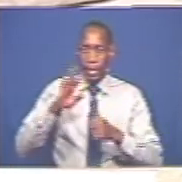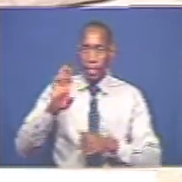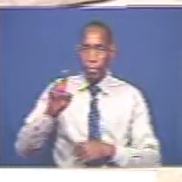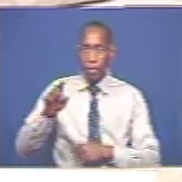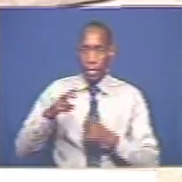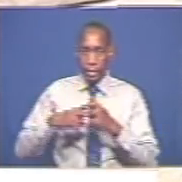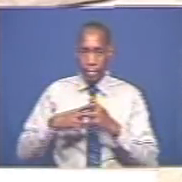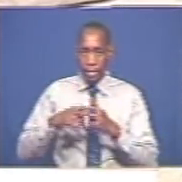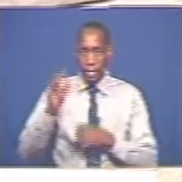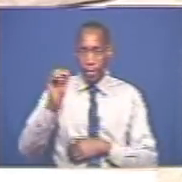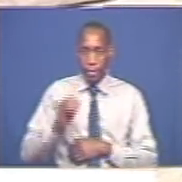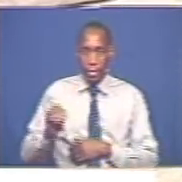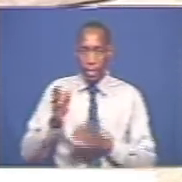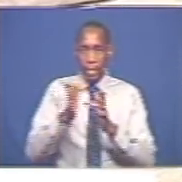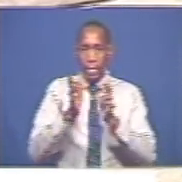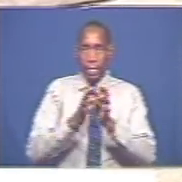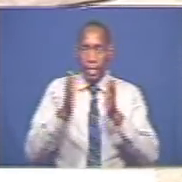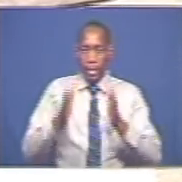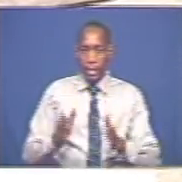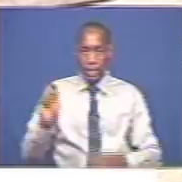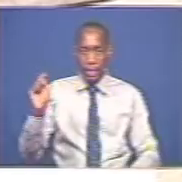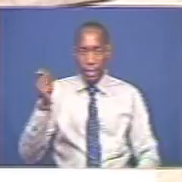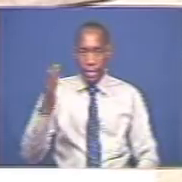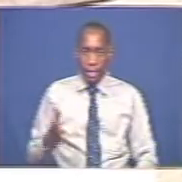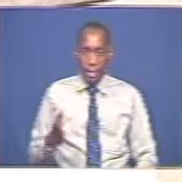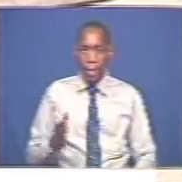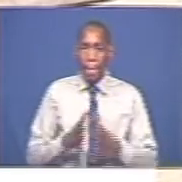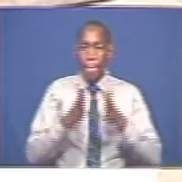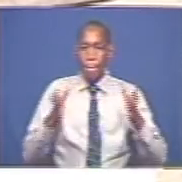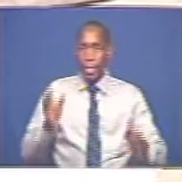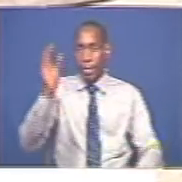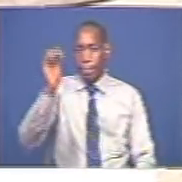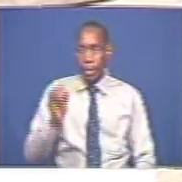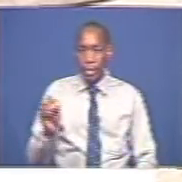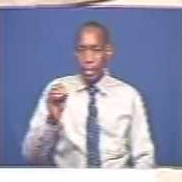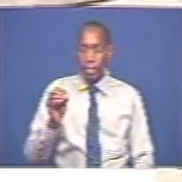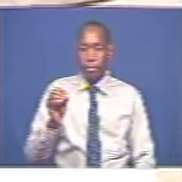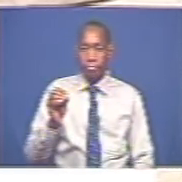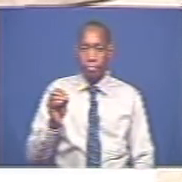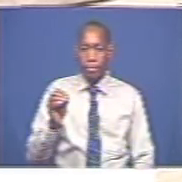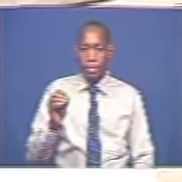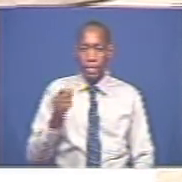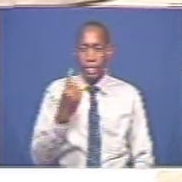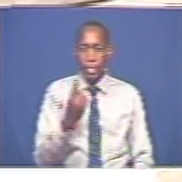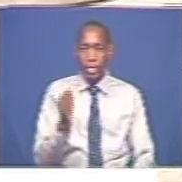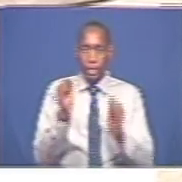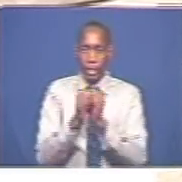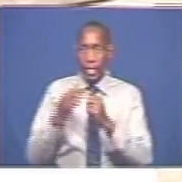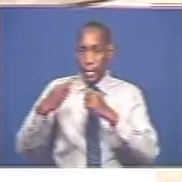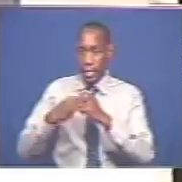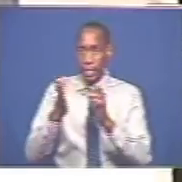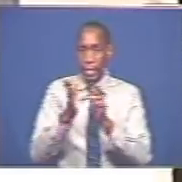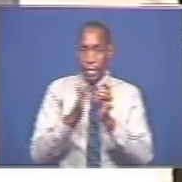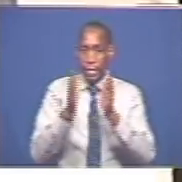84.7% of our Christians in Kenya, mm. which is a very big percentage of in every 10, 8 of them are Christians.